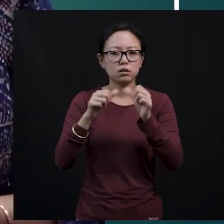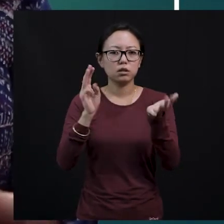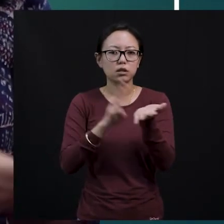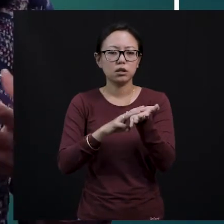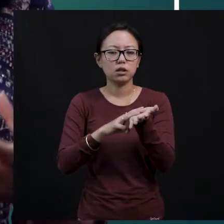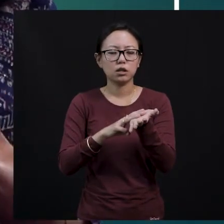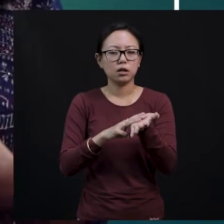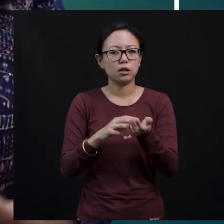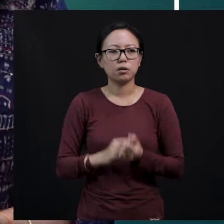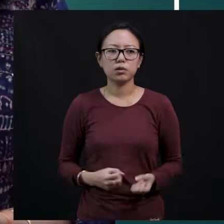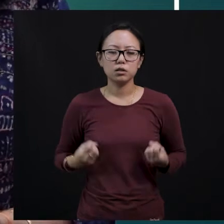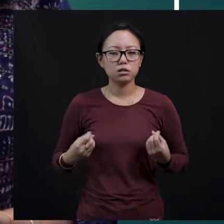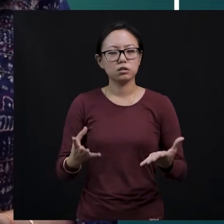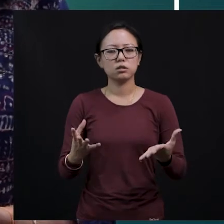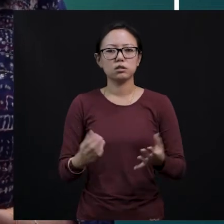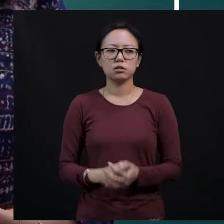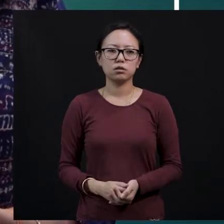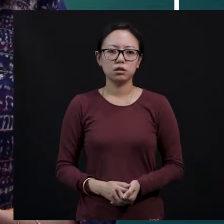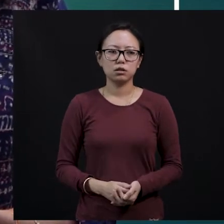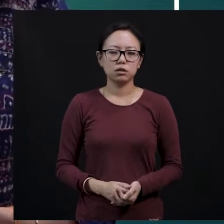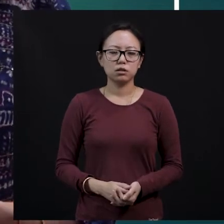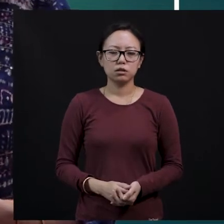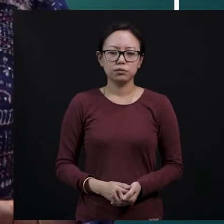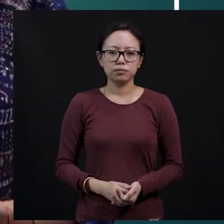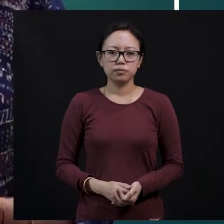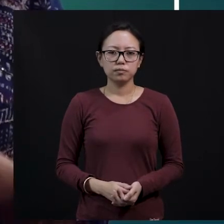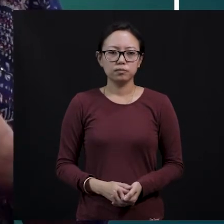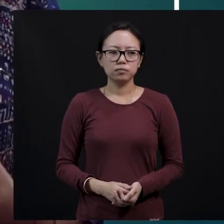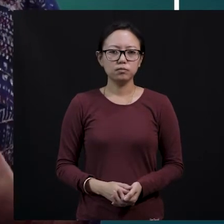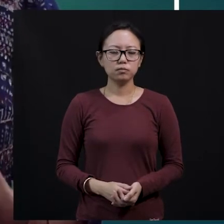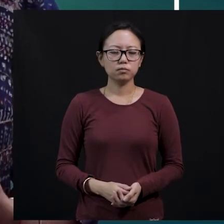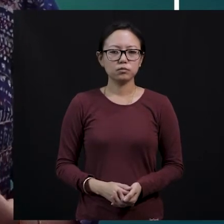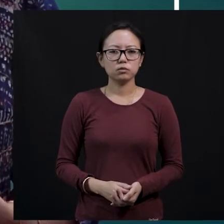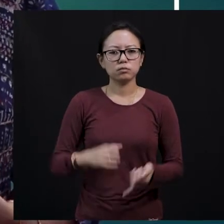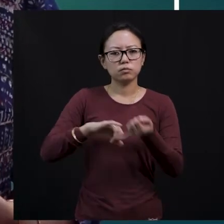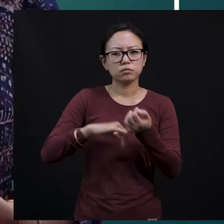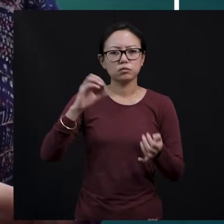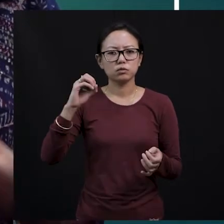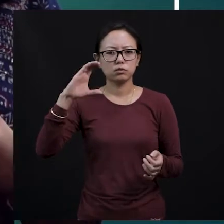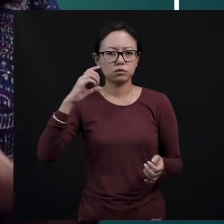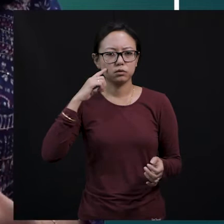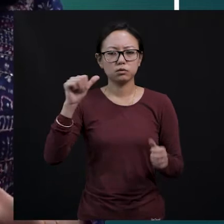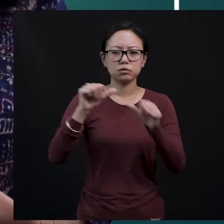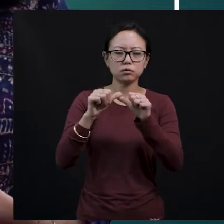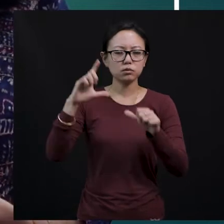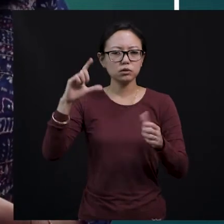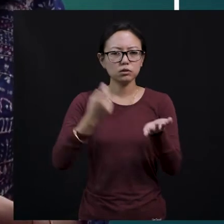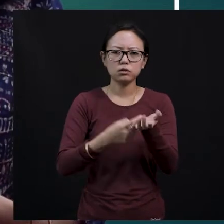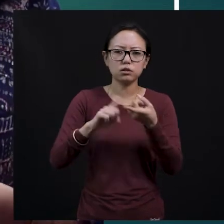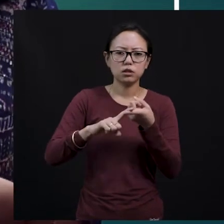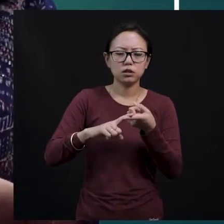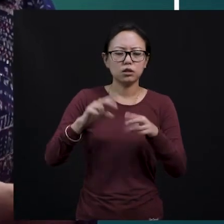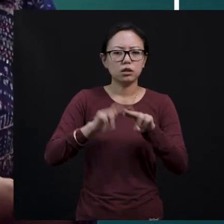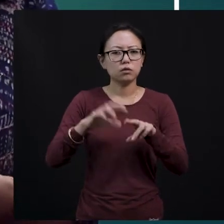in his own spiritual quest. So, which means that being a social reformer, he was also